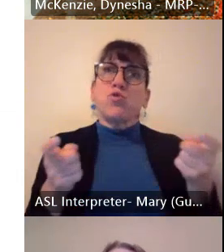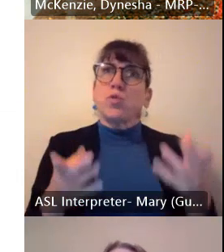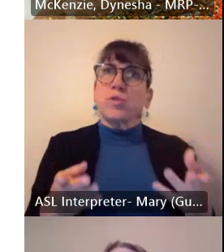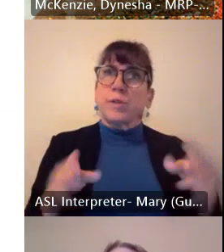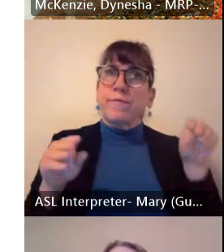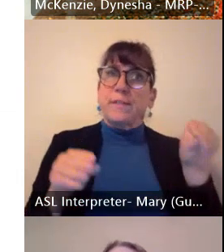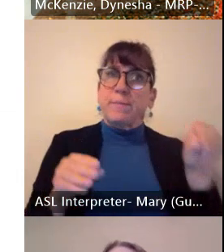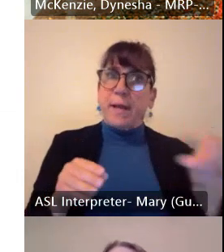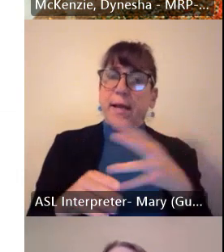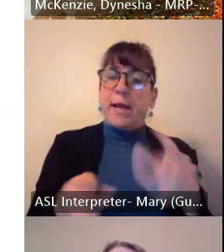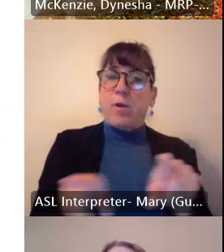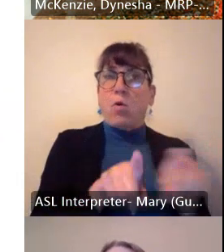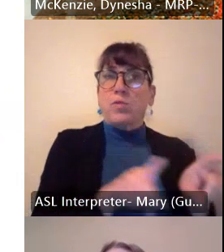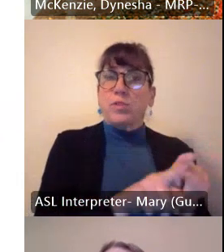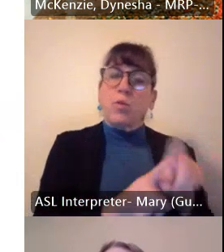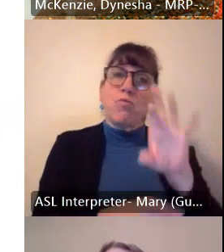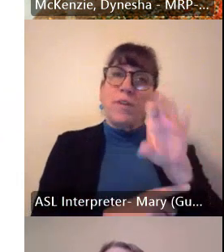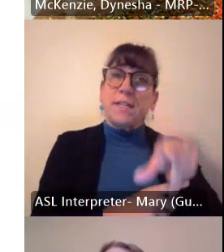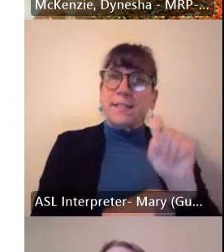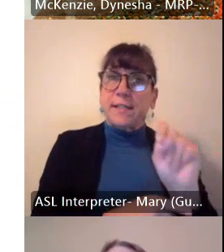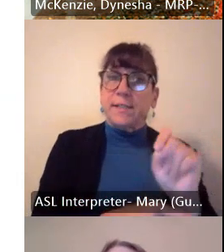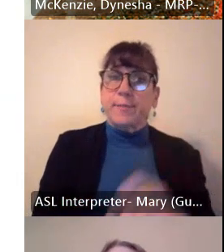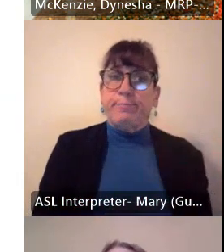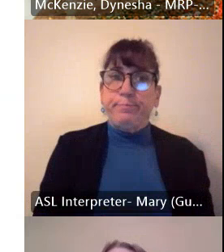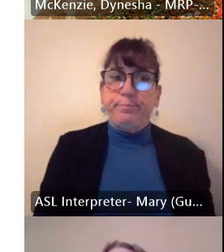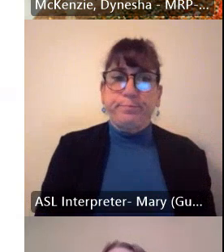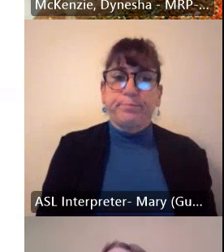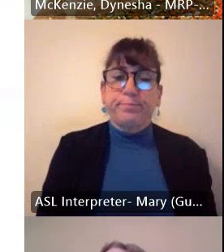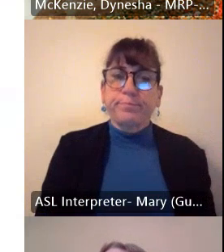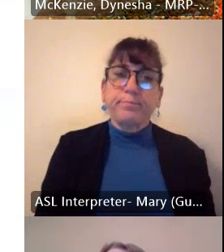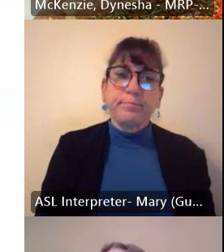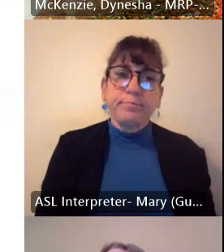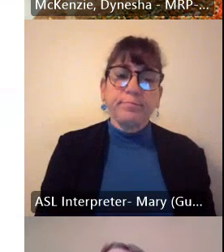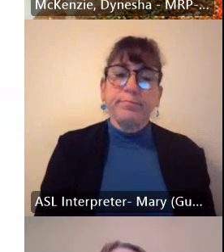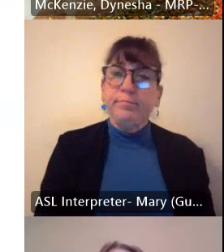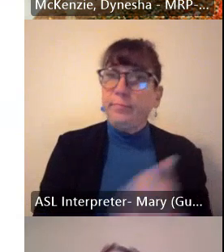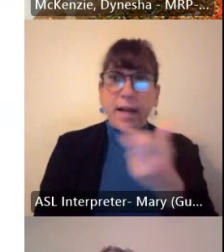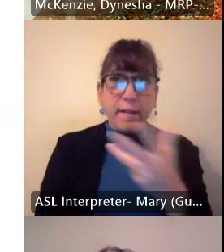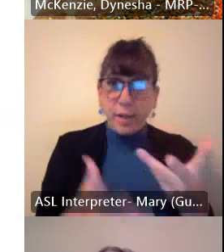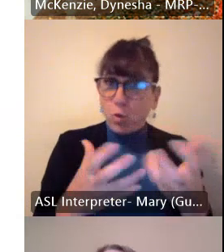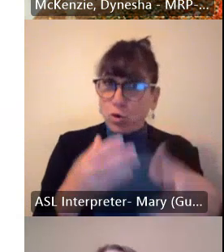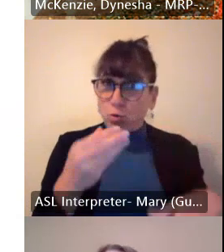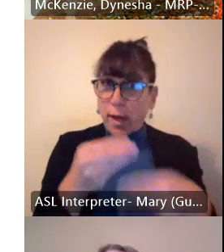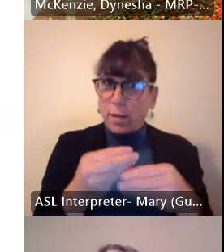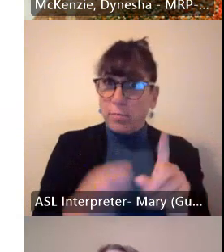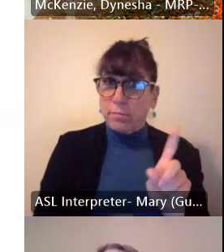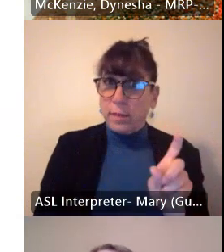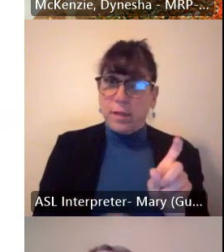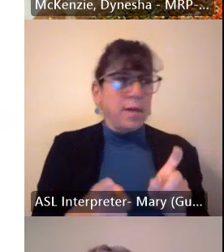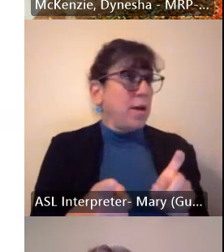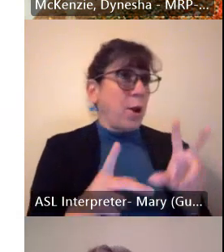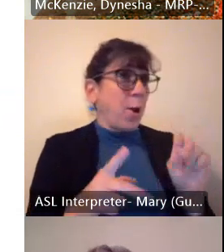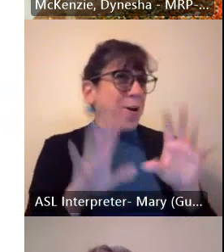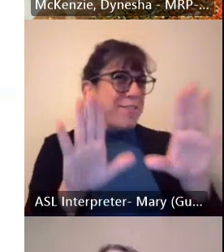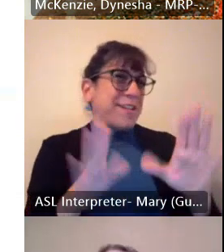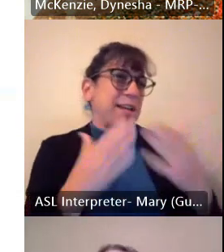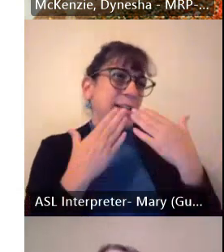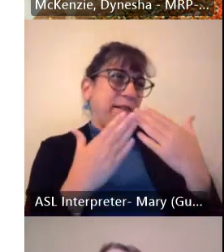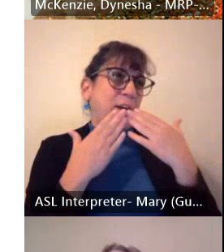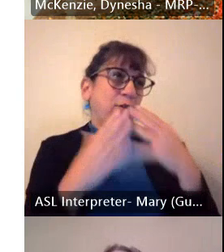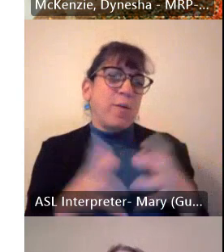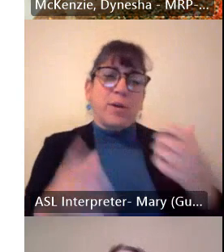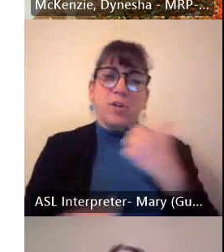spending, but also receipts. And Courtney, is there anything you'd like to add? No, that's fantastic. Thank you very much.